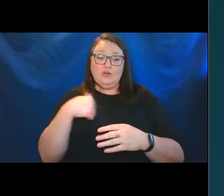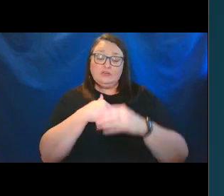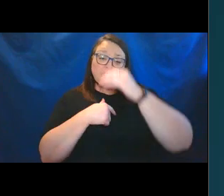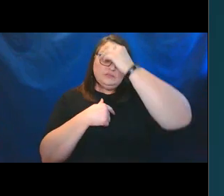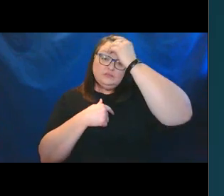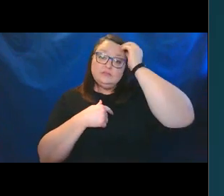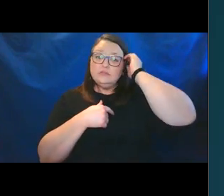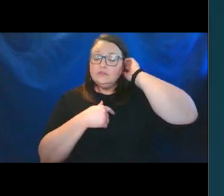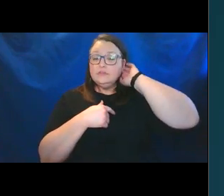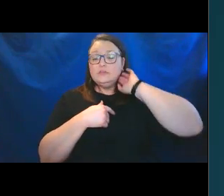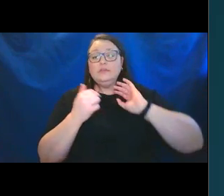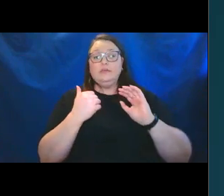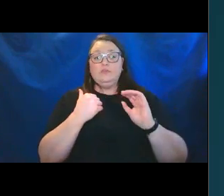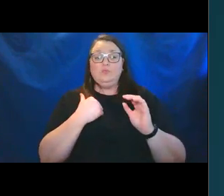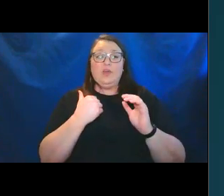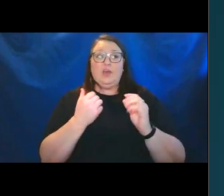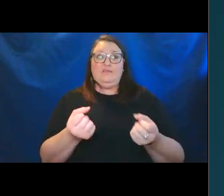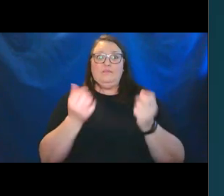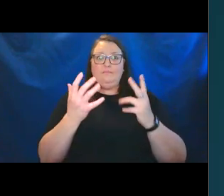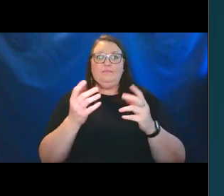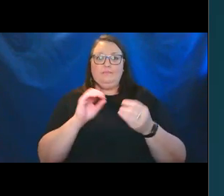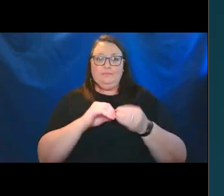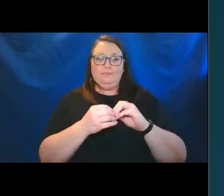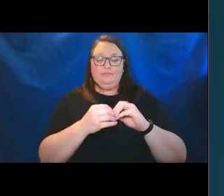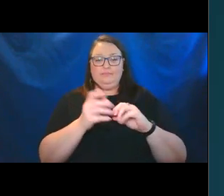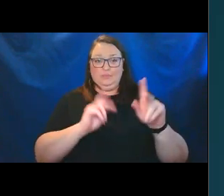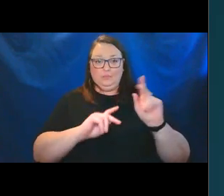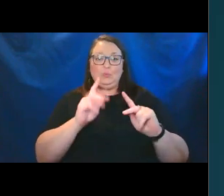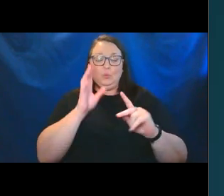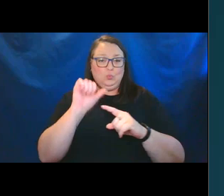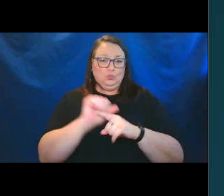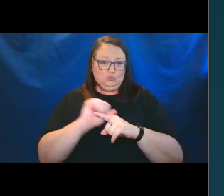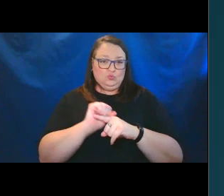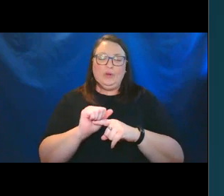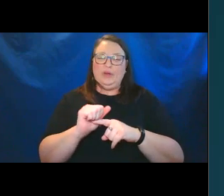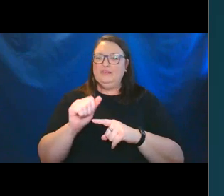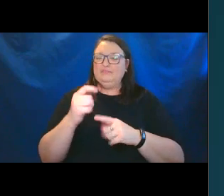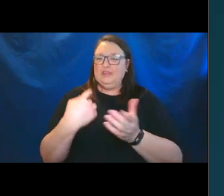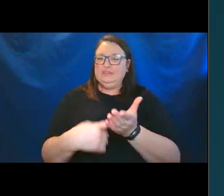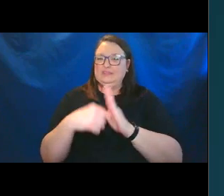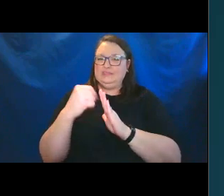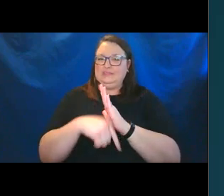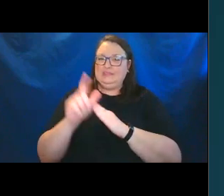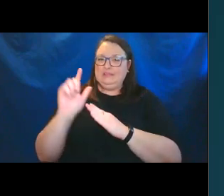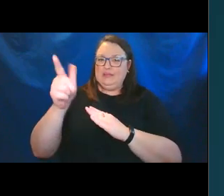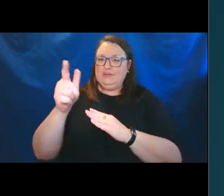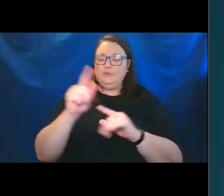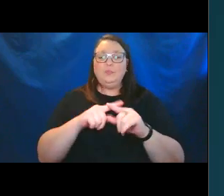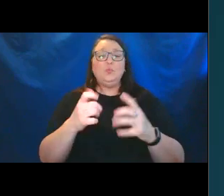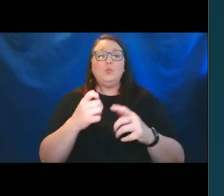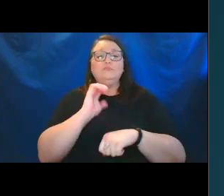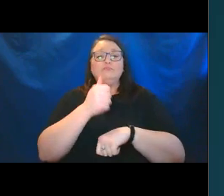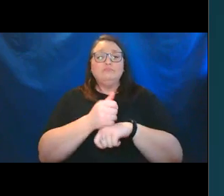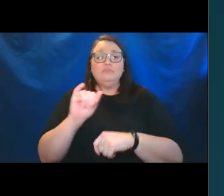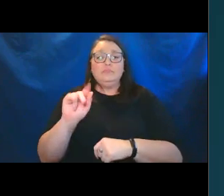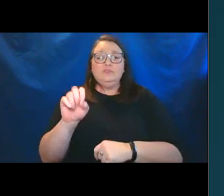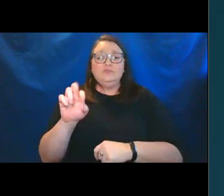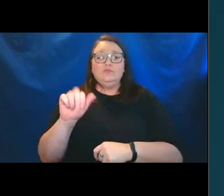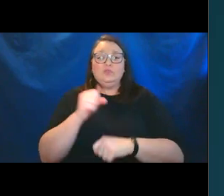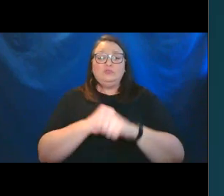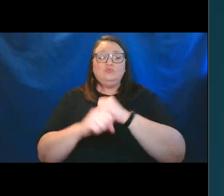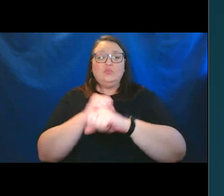the numbers of people we're going to train, which I will get to at our later presentation, but really is to create an infrastructure to support LA County